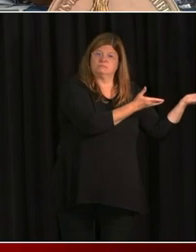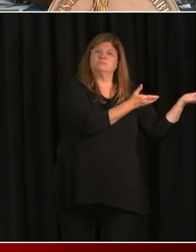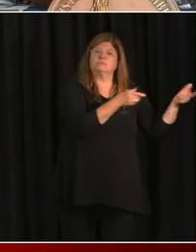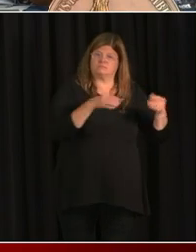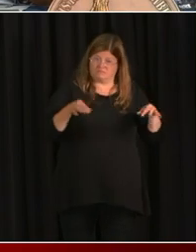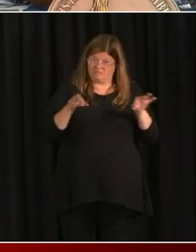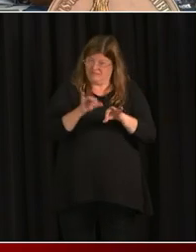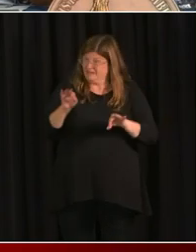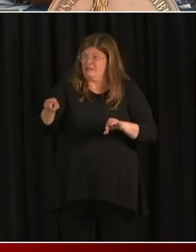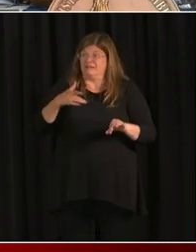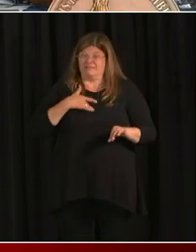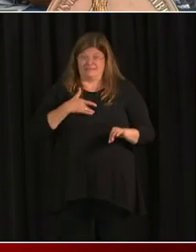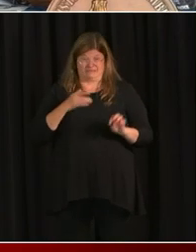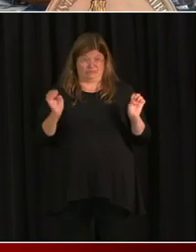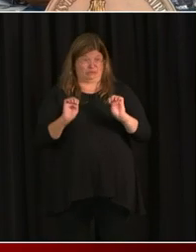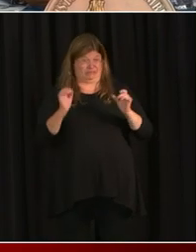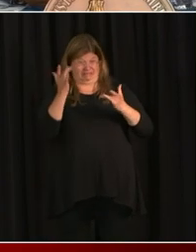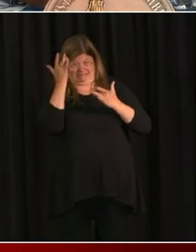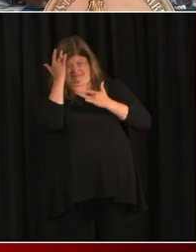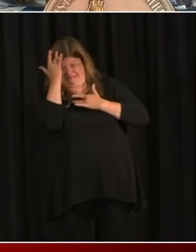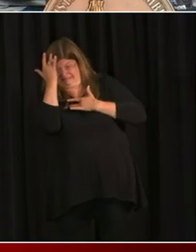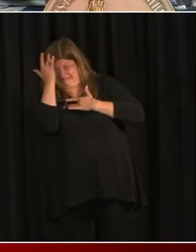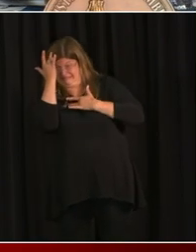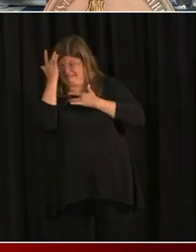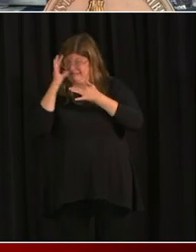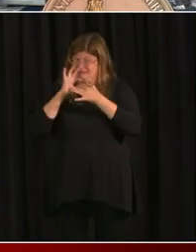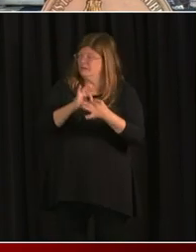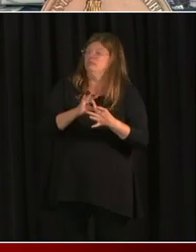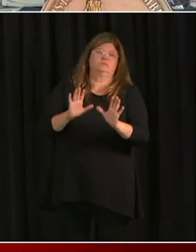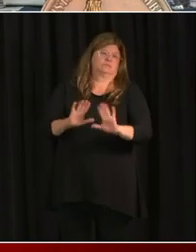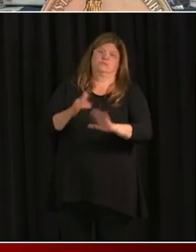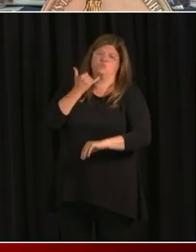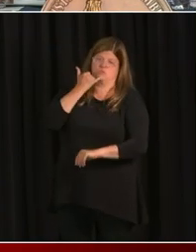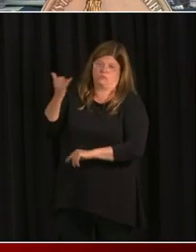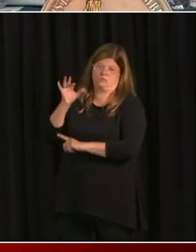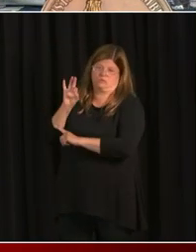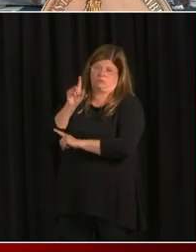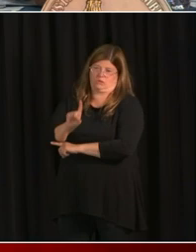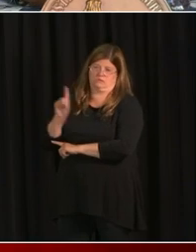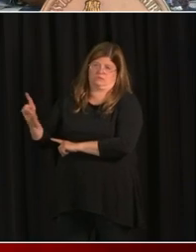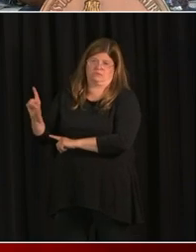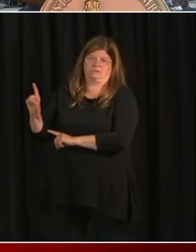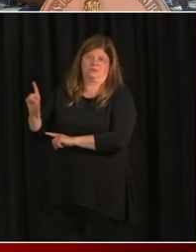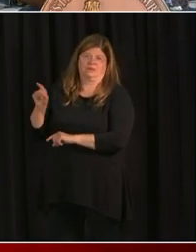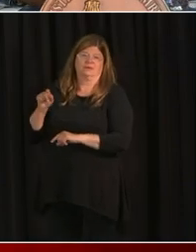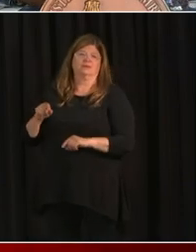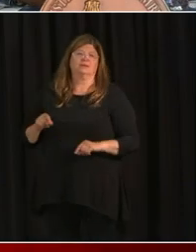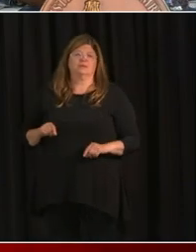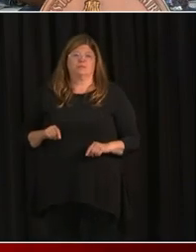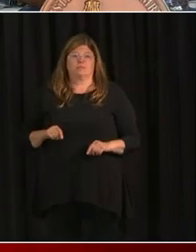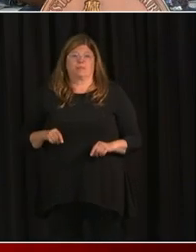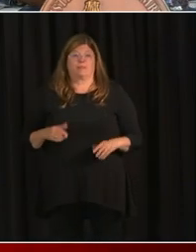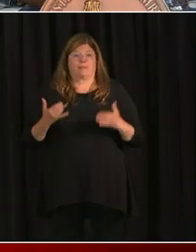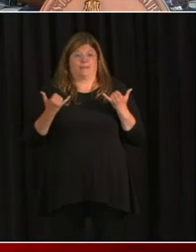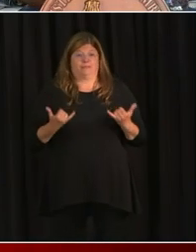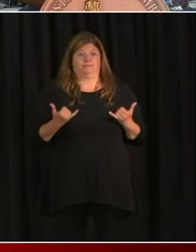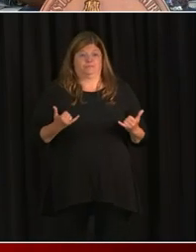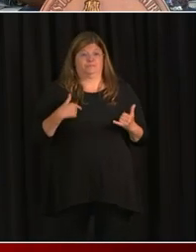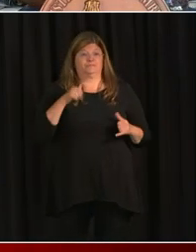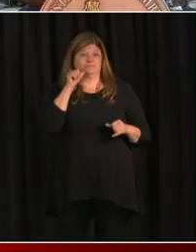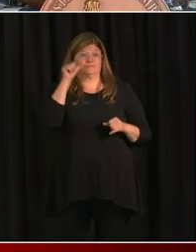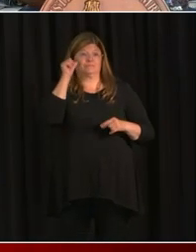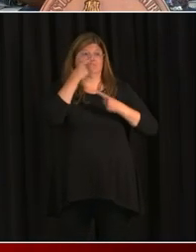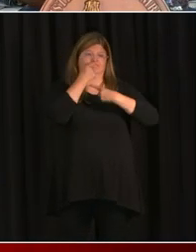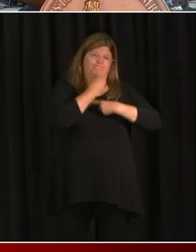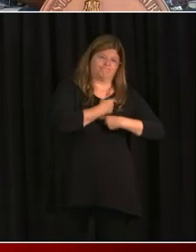medical emergency, please call 911. Yesterday, we announced